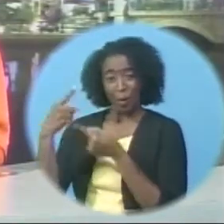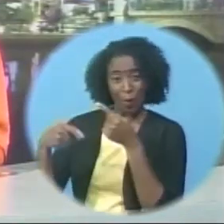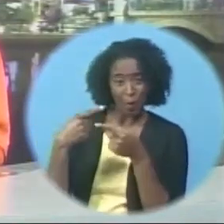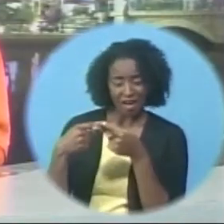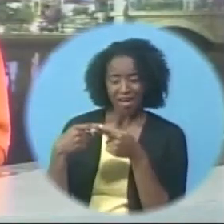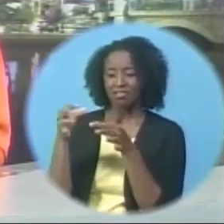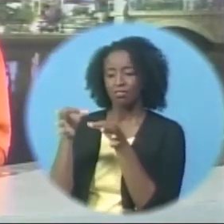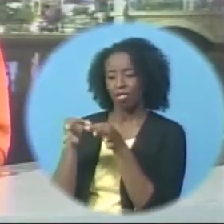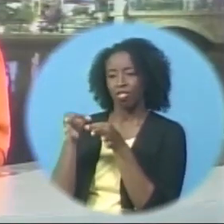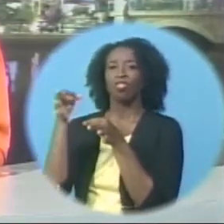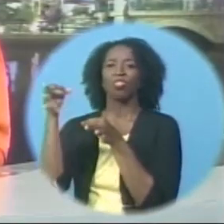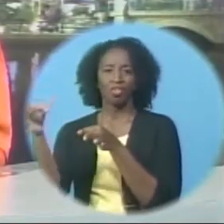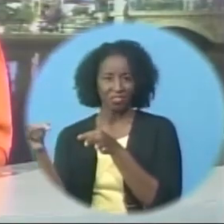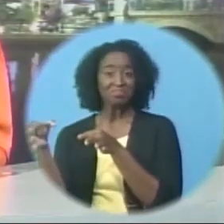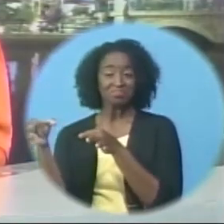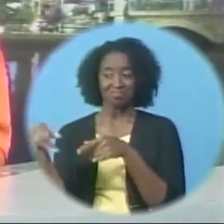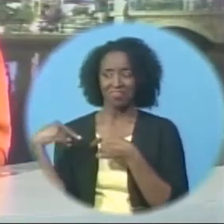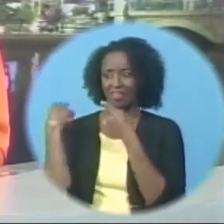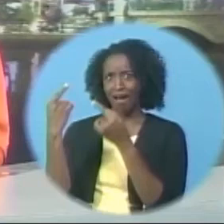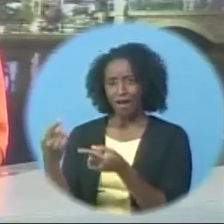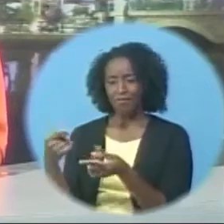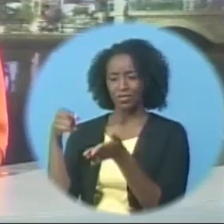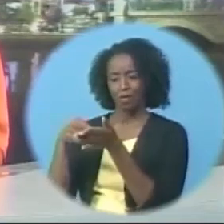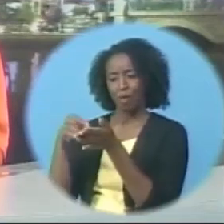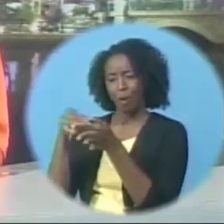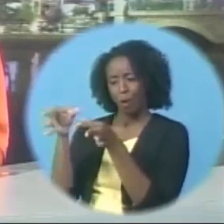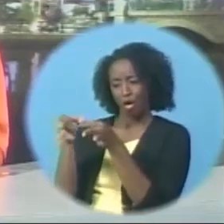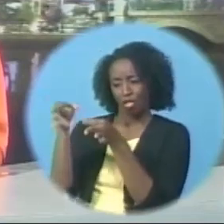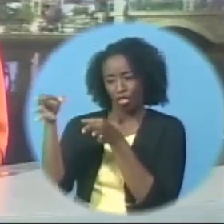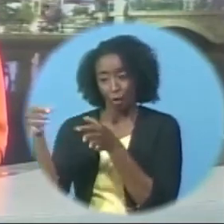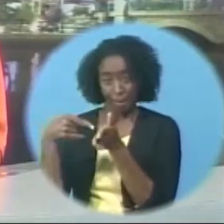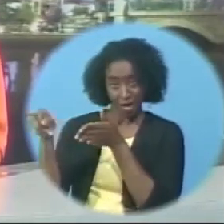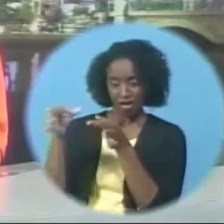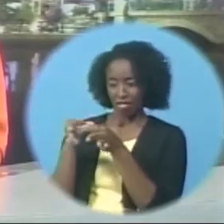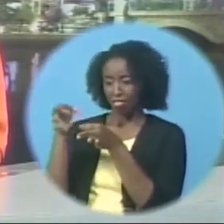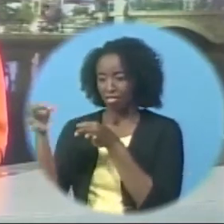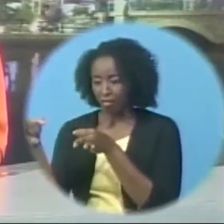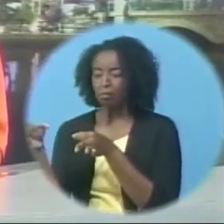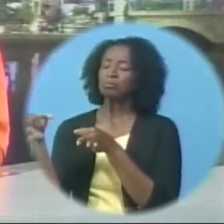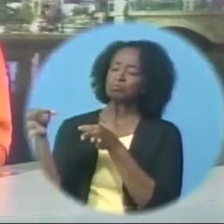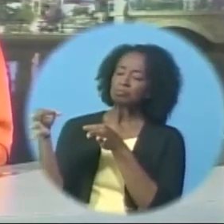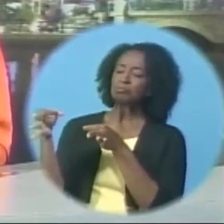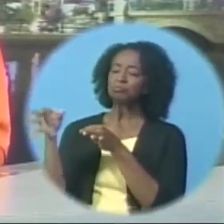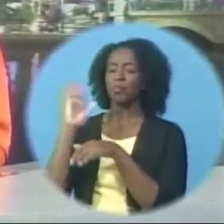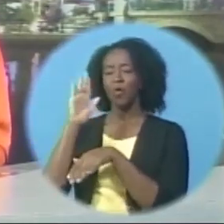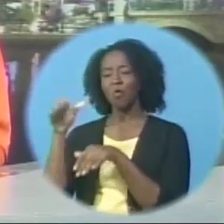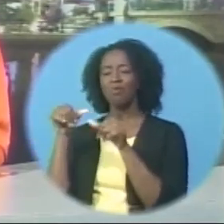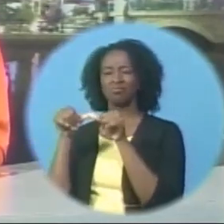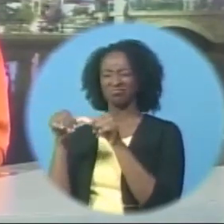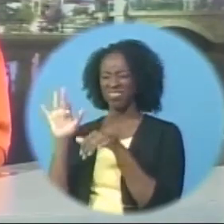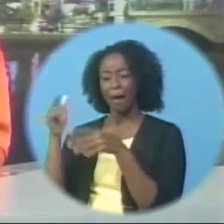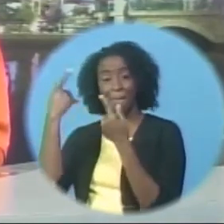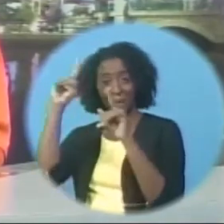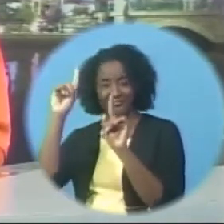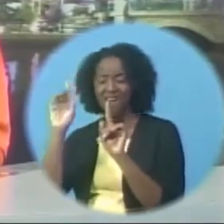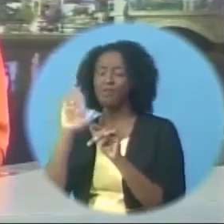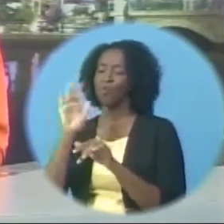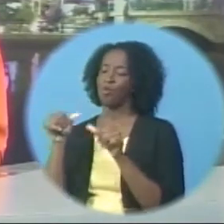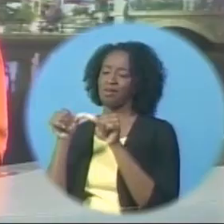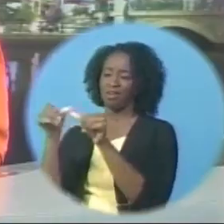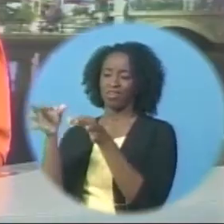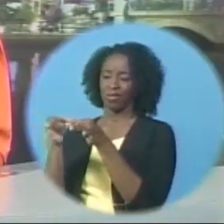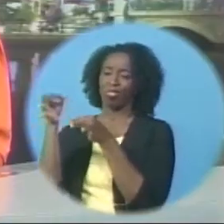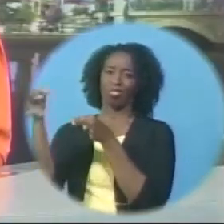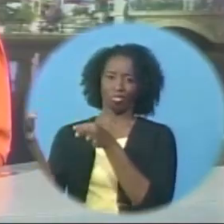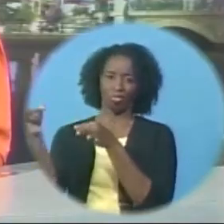to date with their contributions. He says the NIS amnesty program has done so well, the scheme wants to ask for an extension